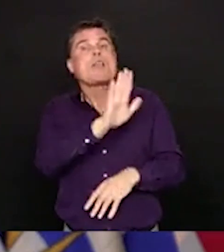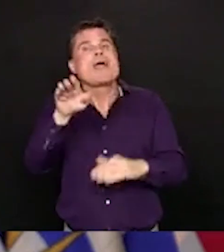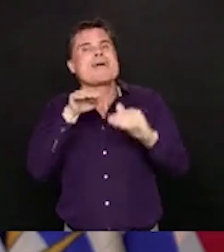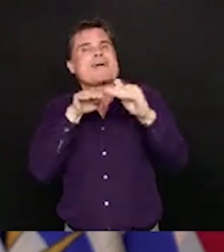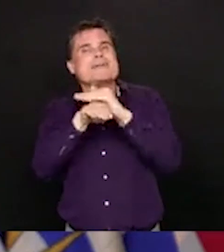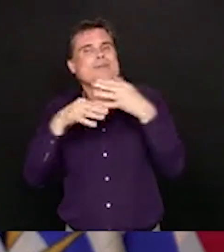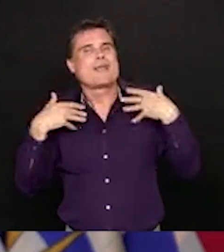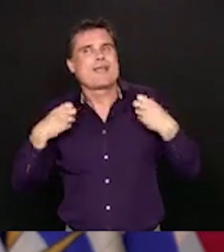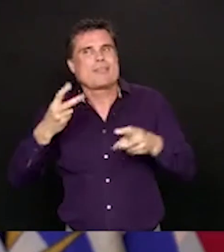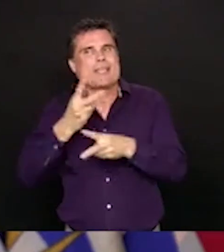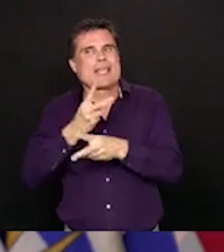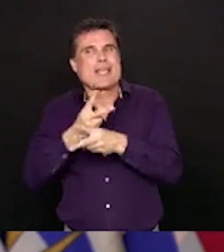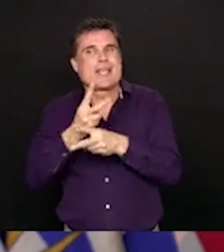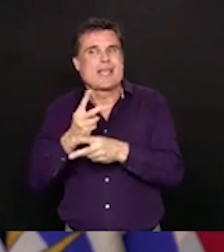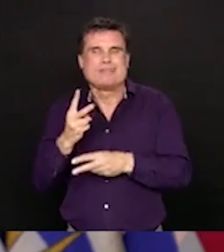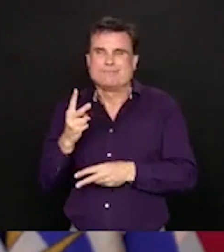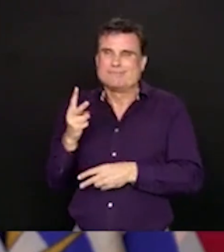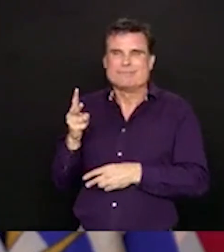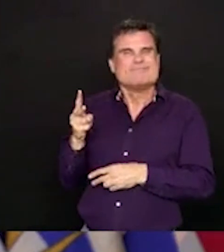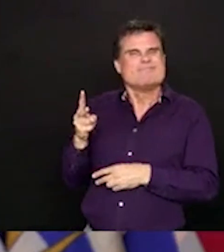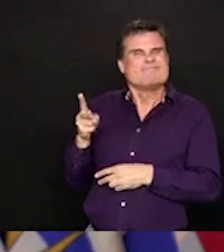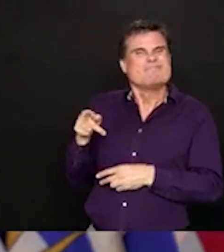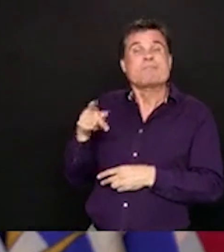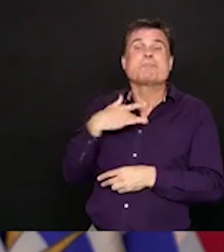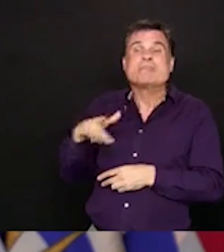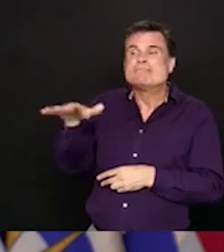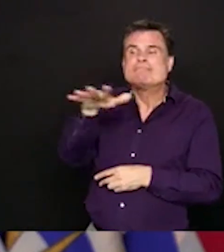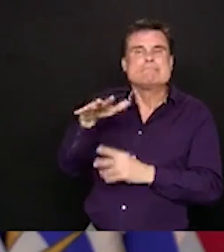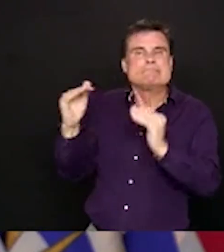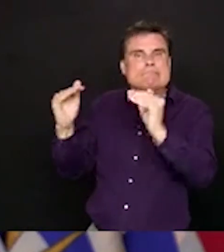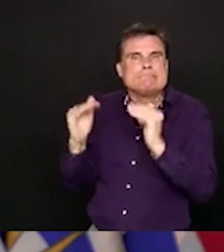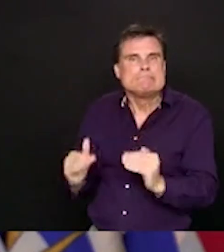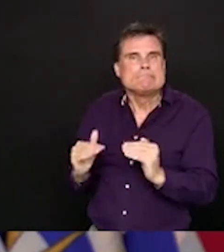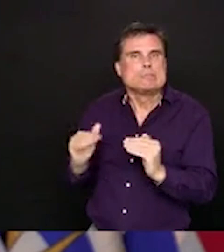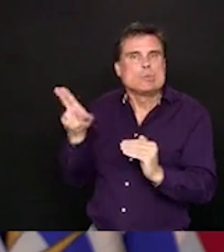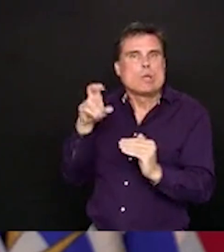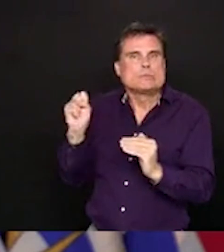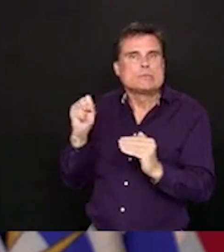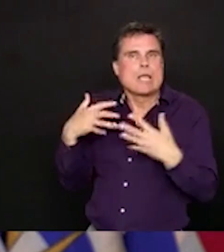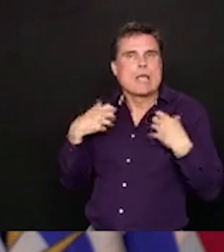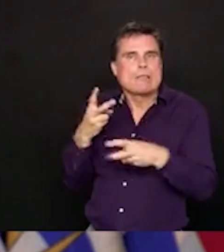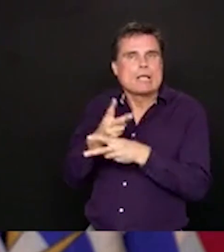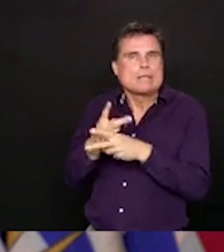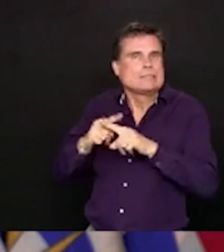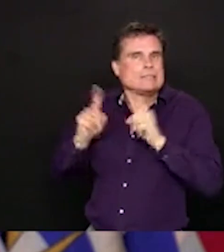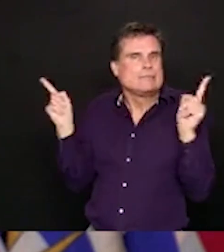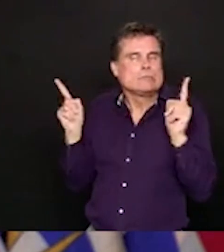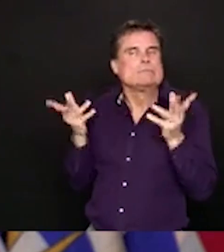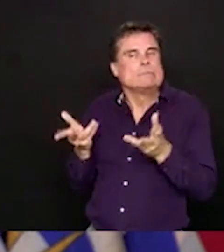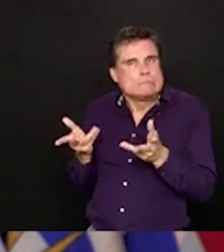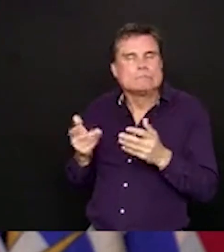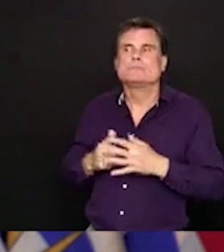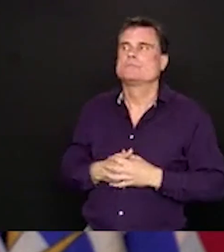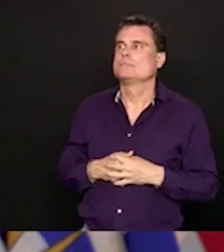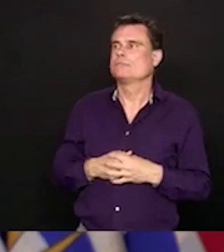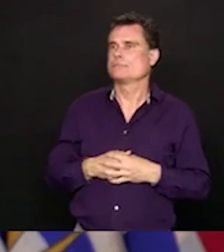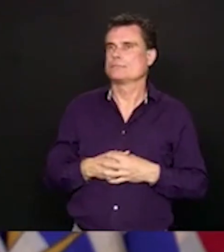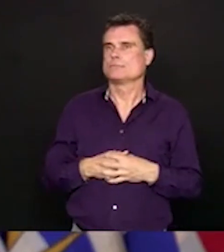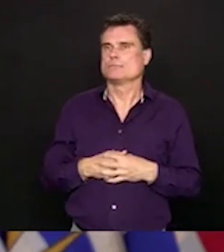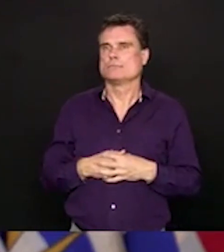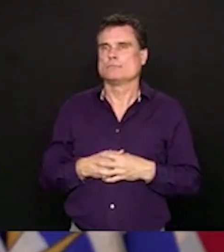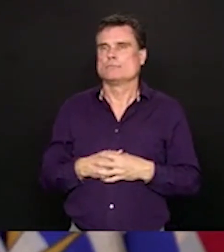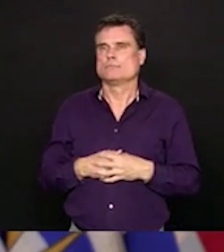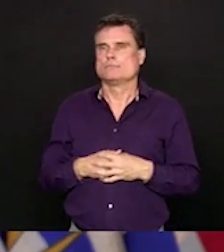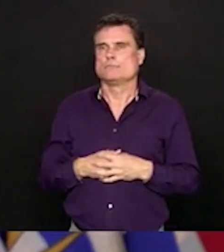consequences of the actions that we've been taking around this pandemic. So we know that people who